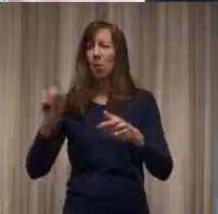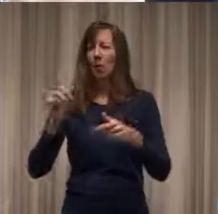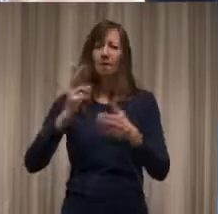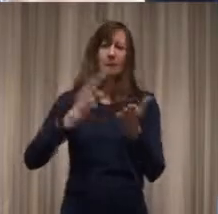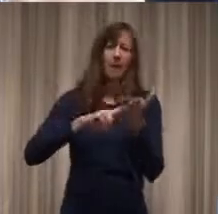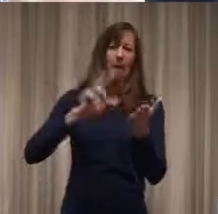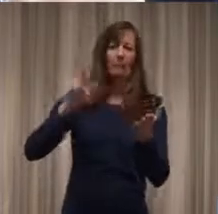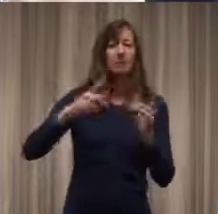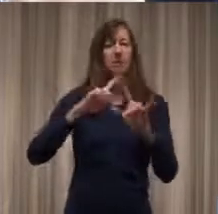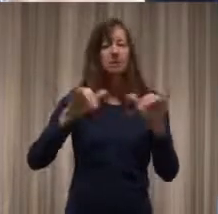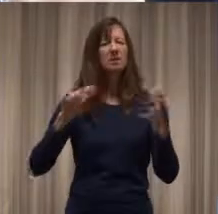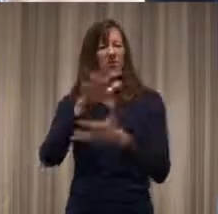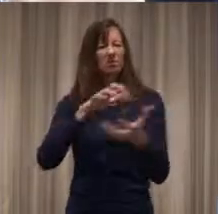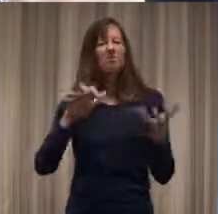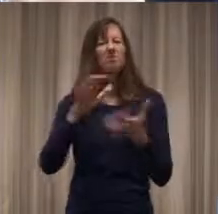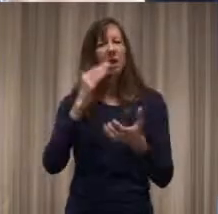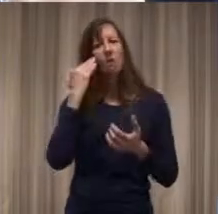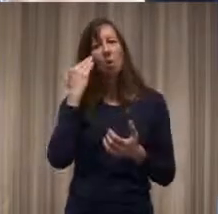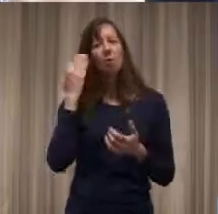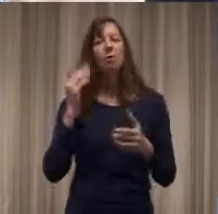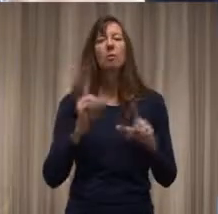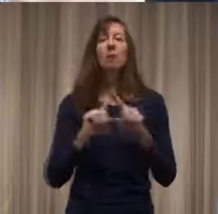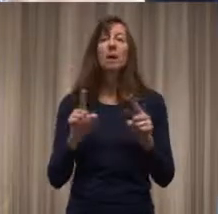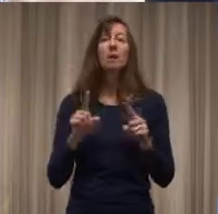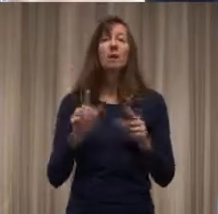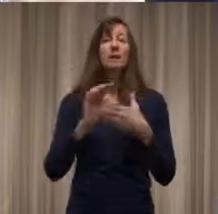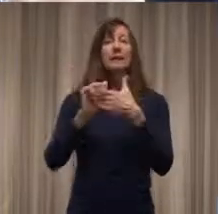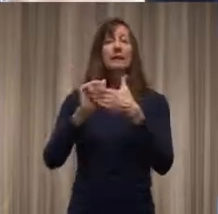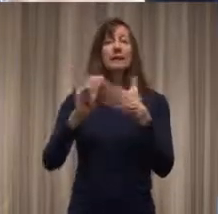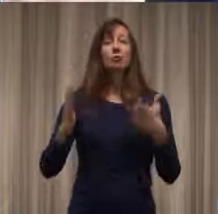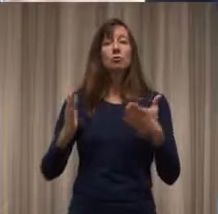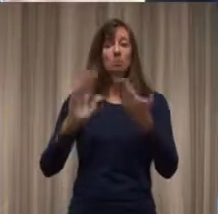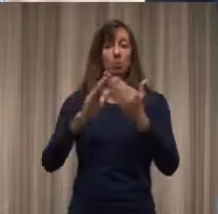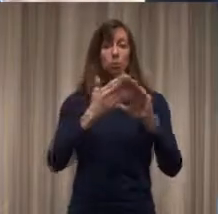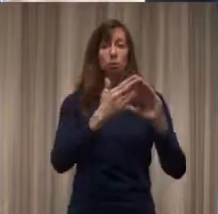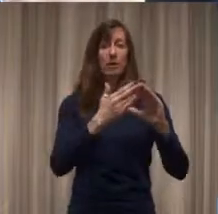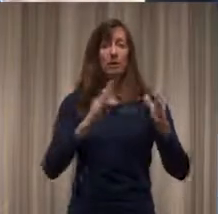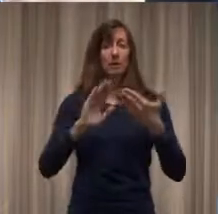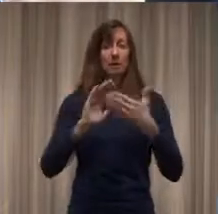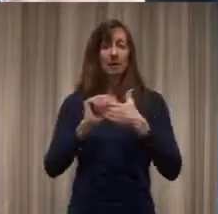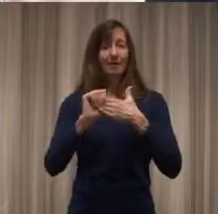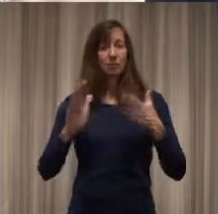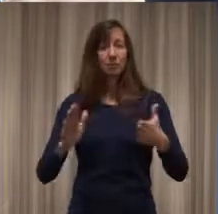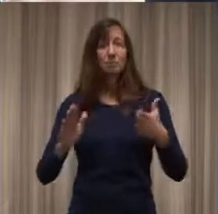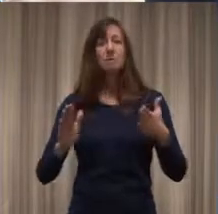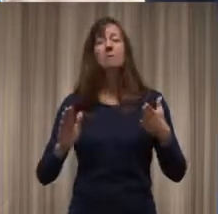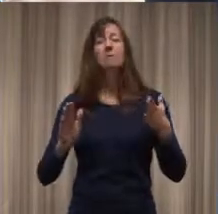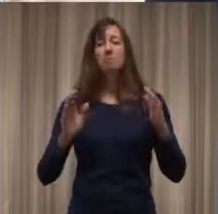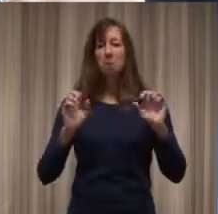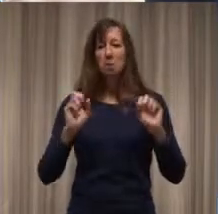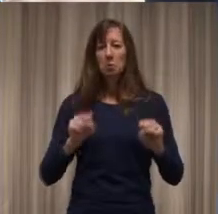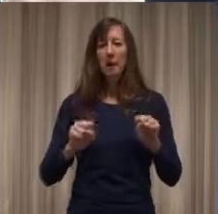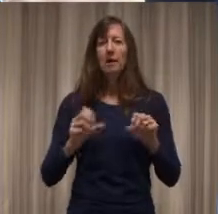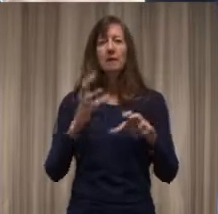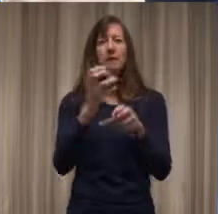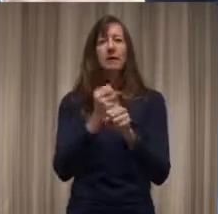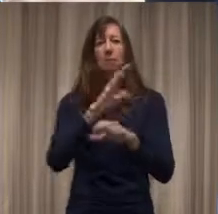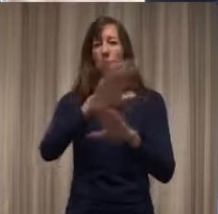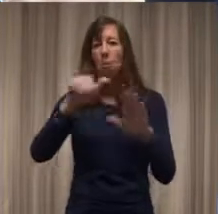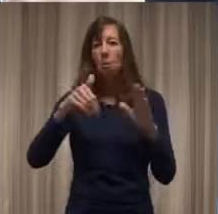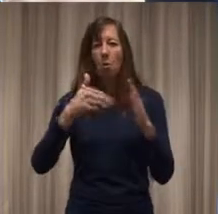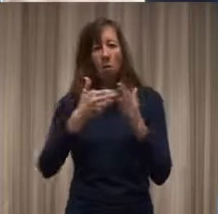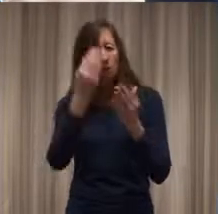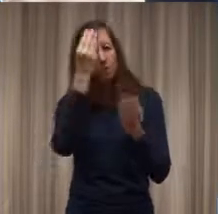Once again, for those of you that are able to get online, all of this information that I'm sharing, probably in a